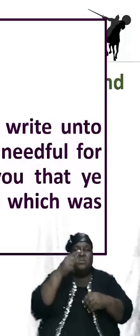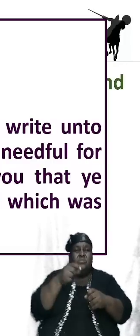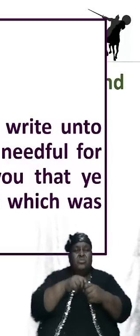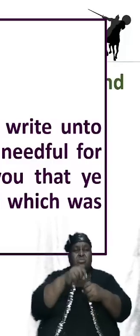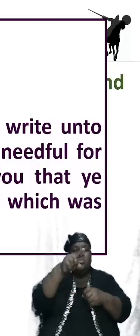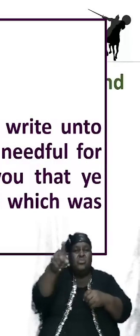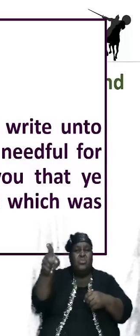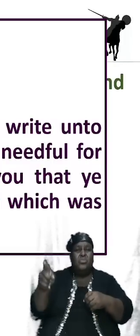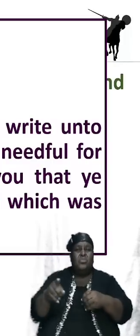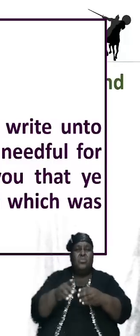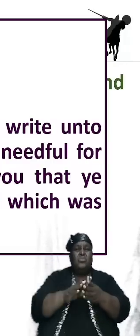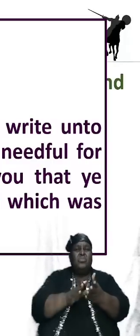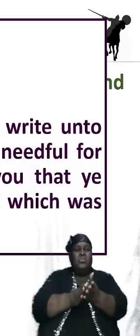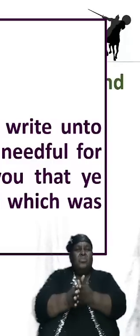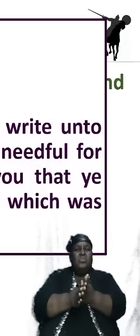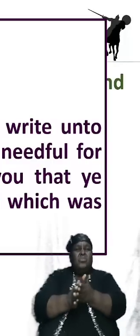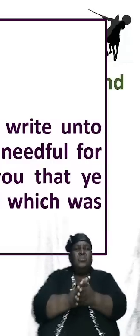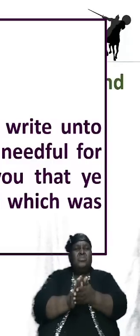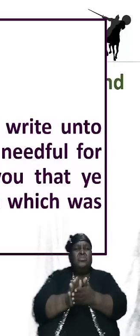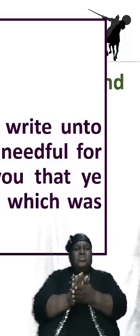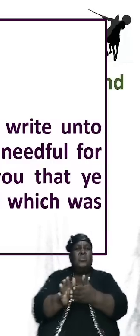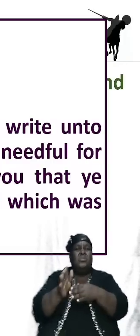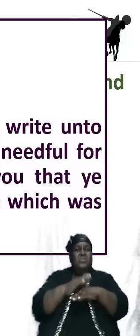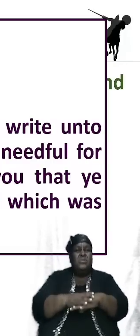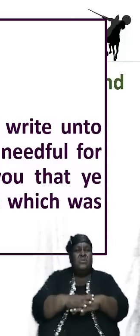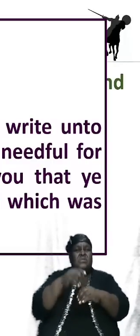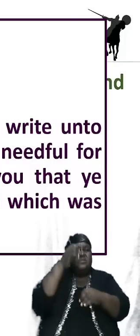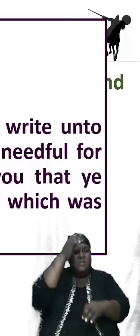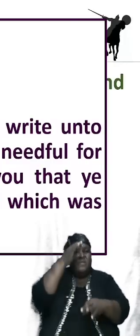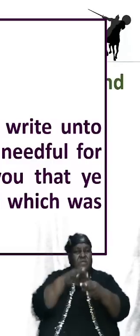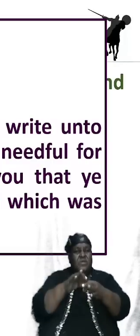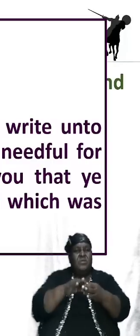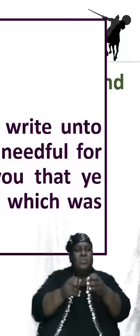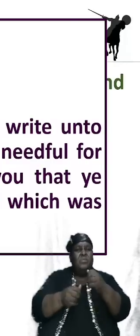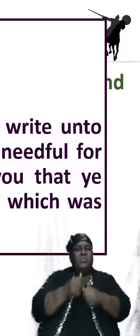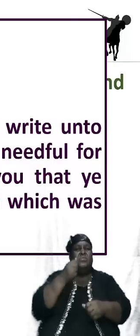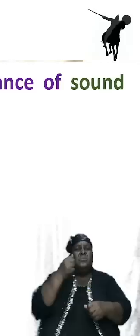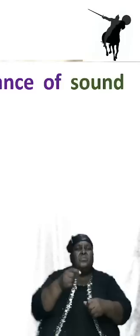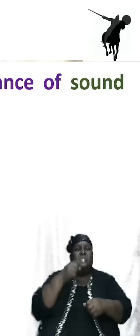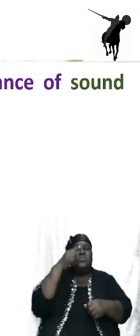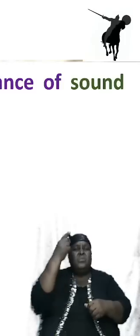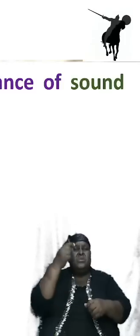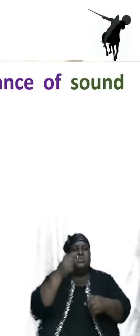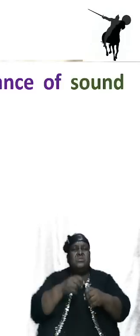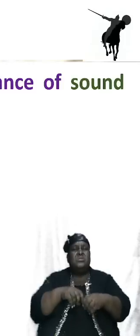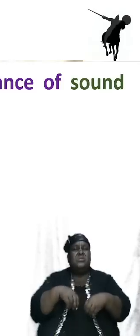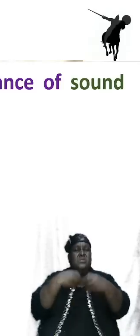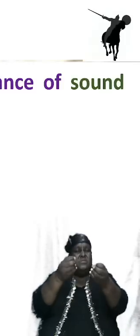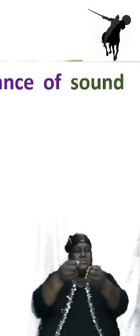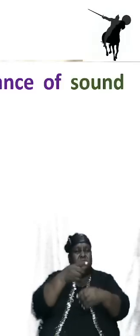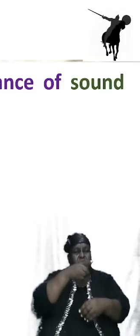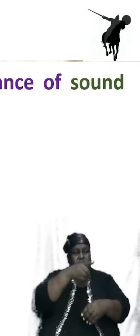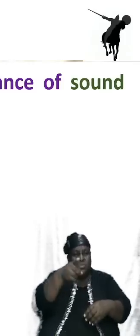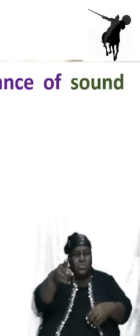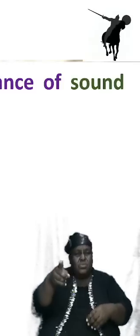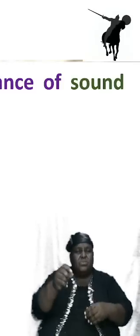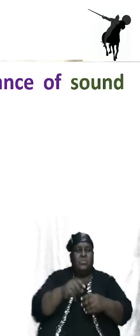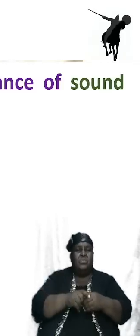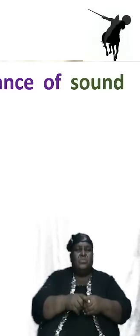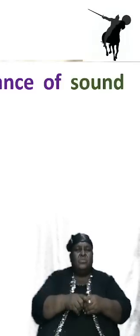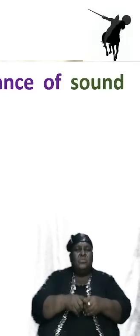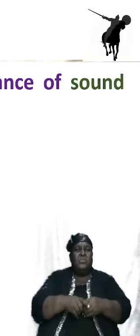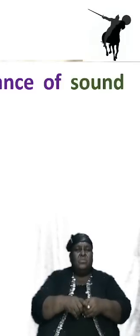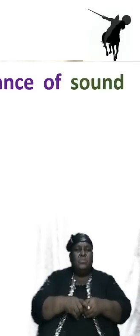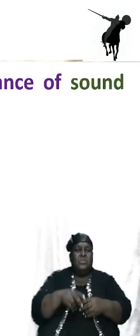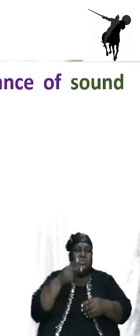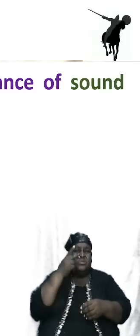should earnestly contend for the faith which was once delivered. So we see where passages are